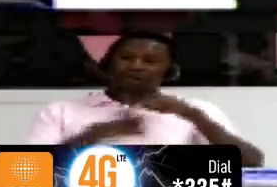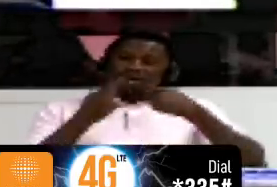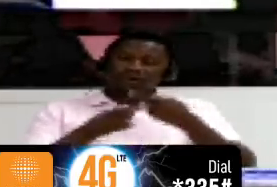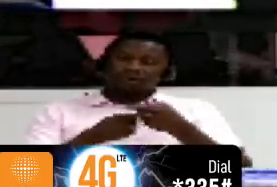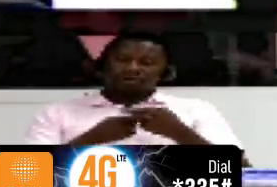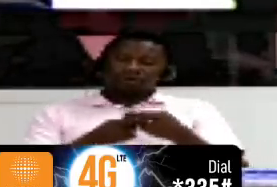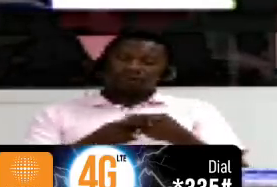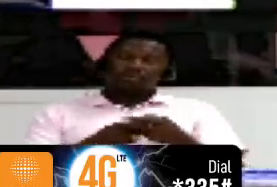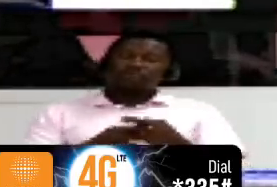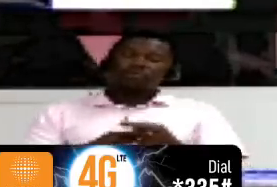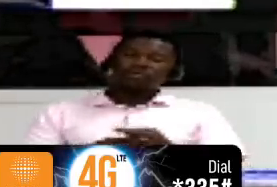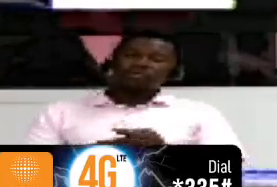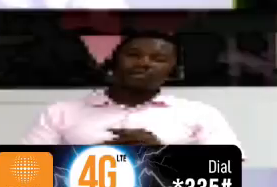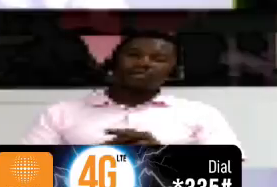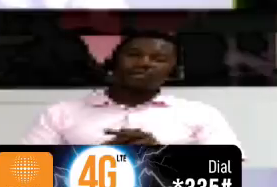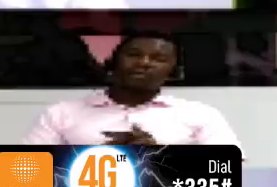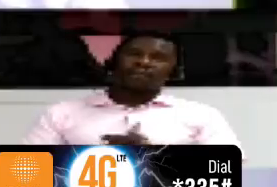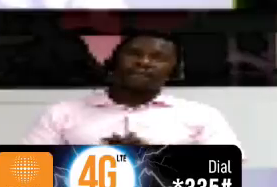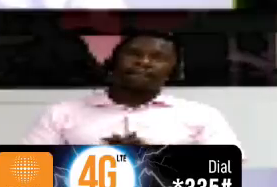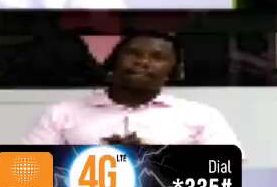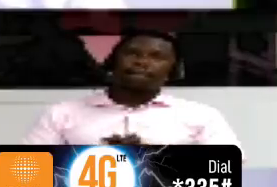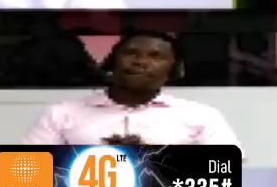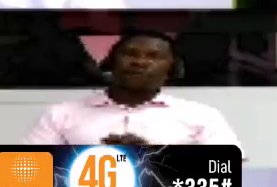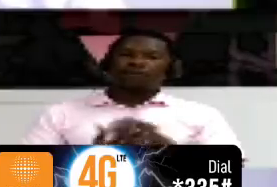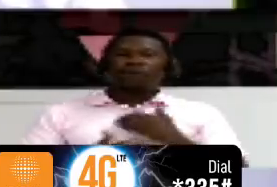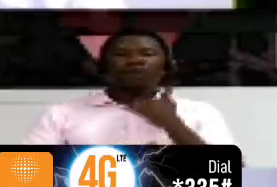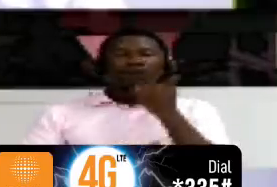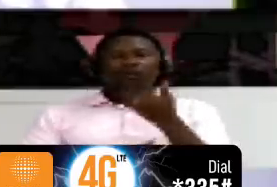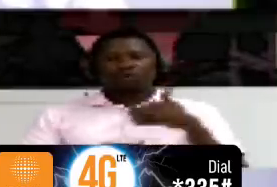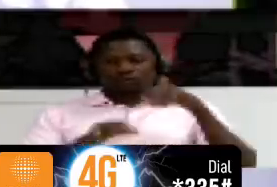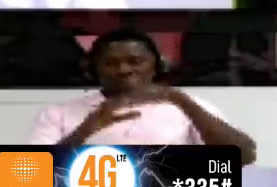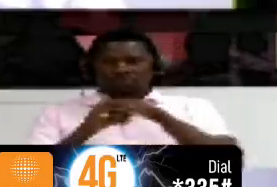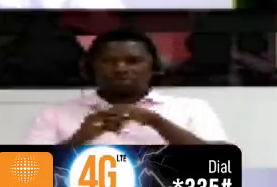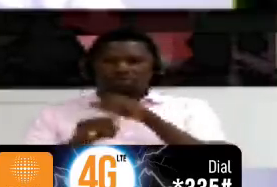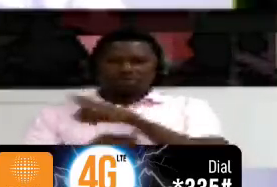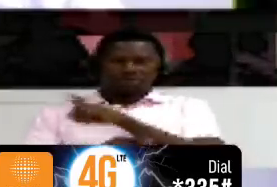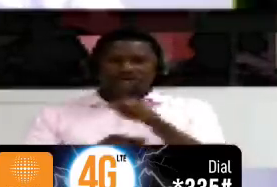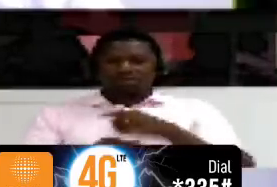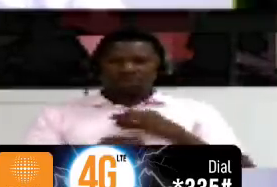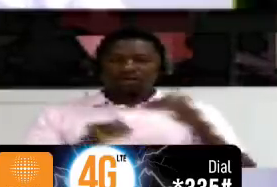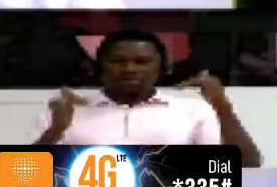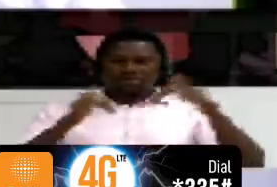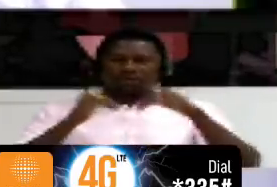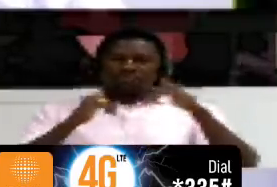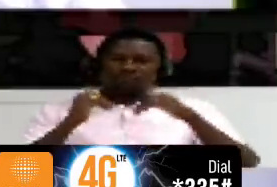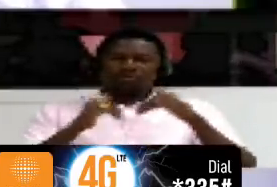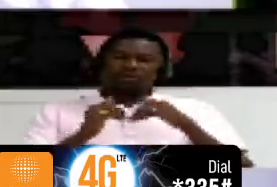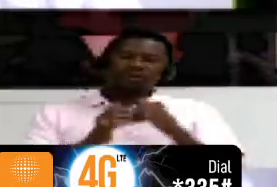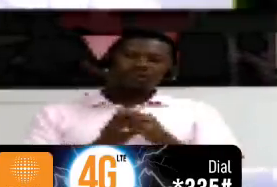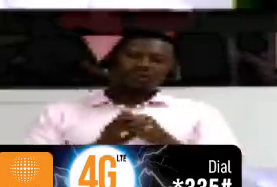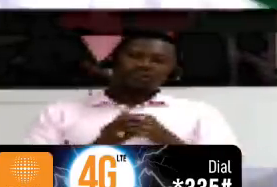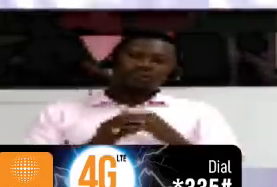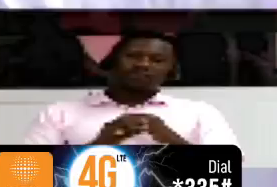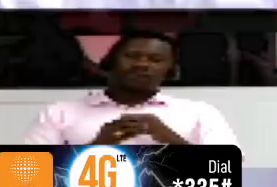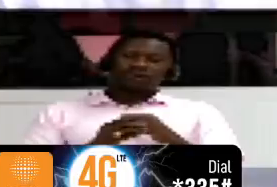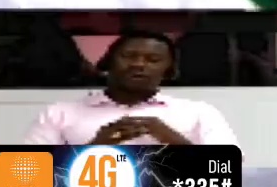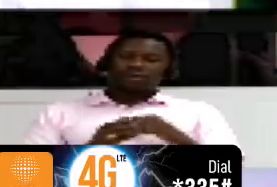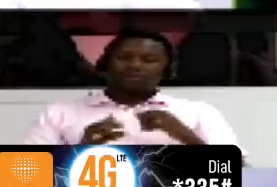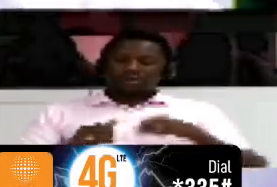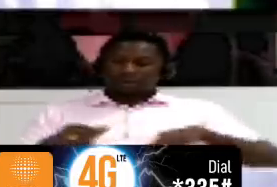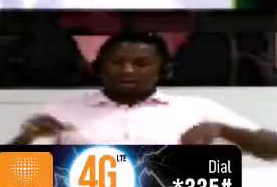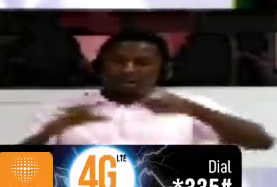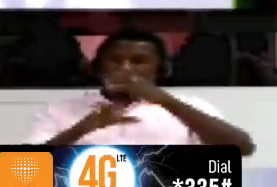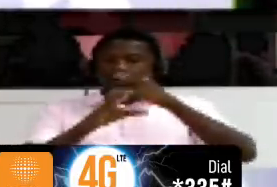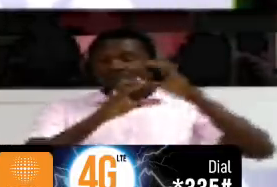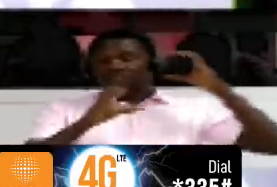after that, I was asked to join them in their conference room. A round conference,